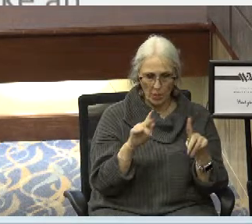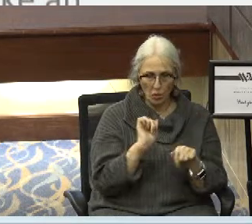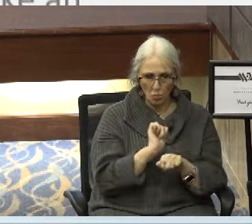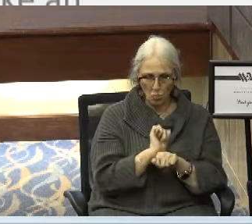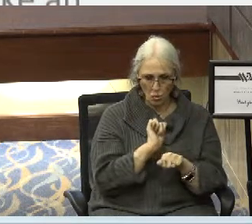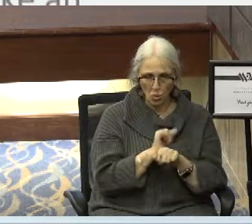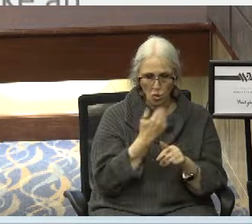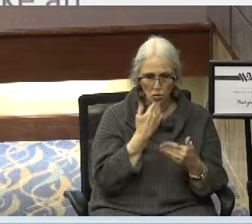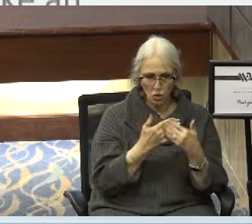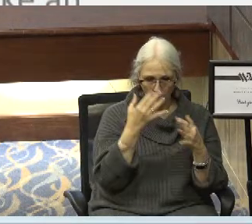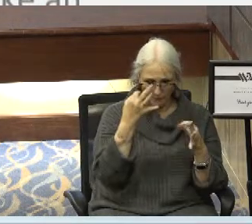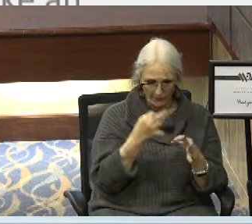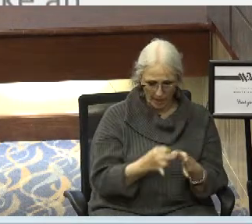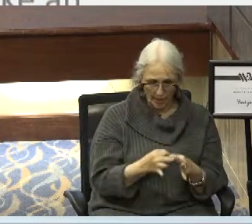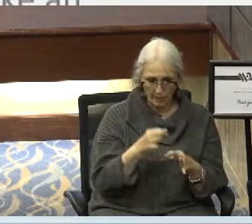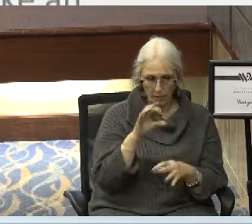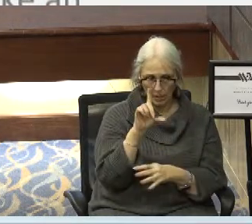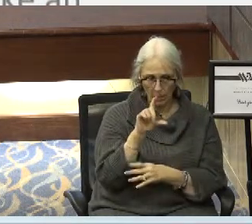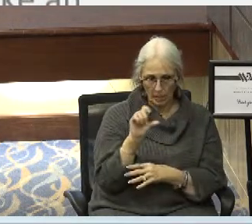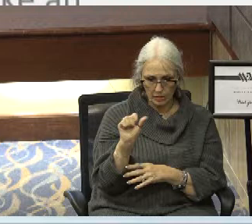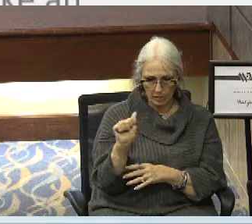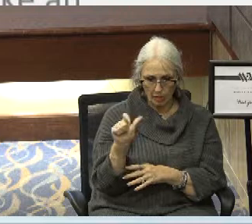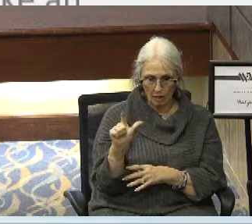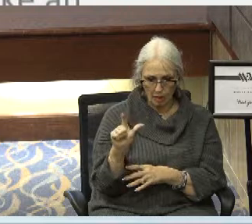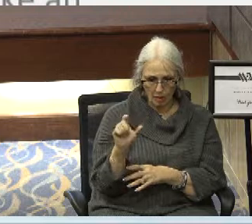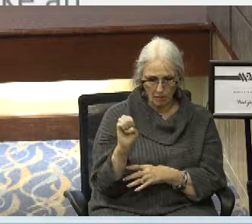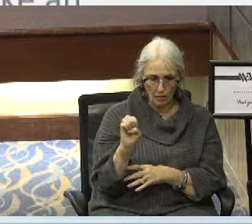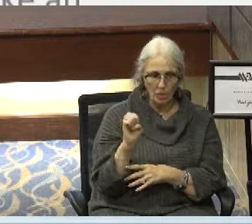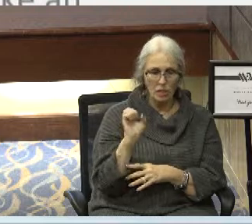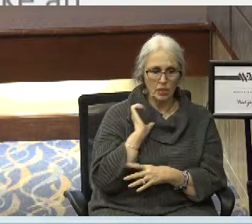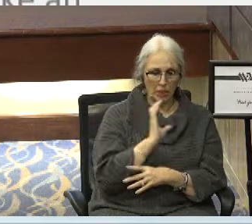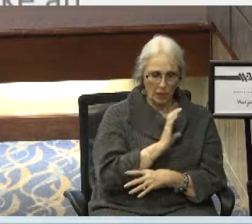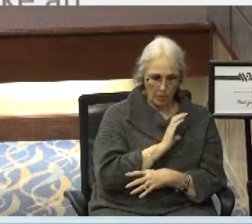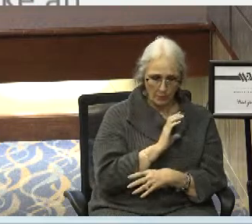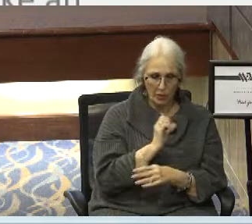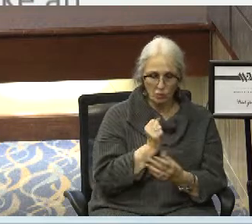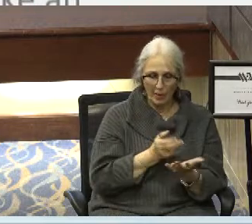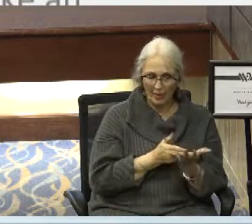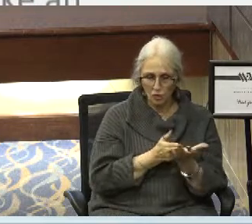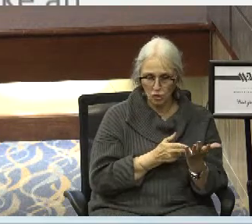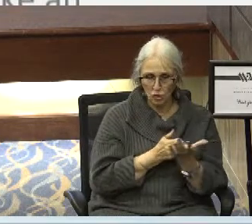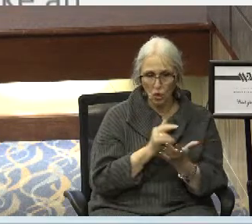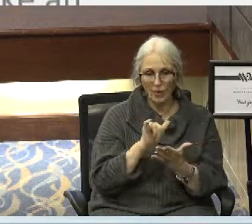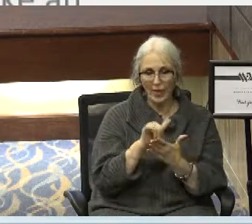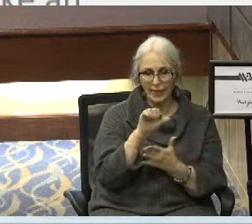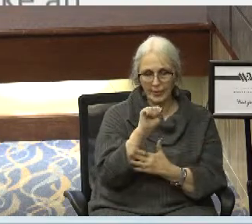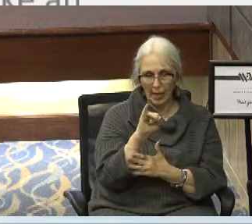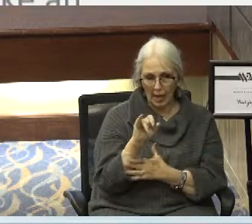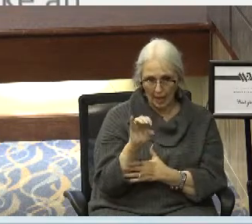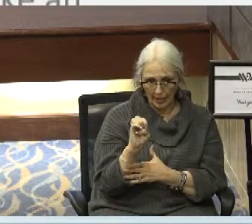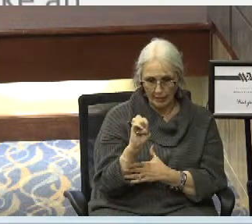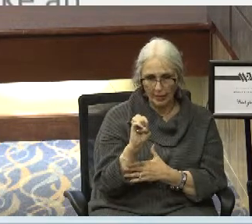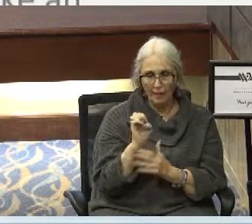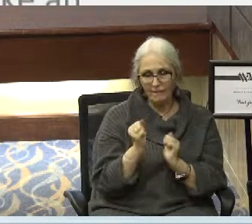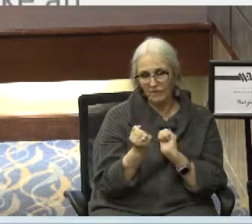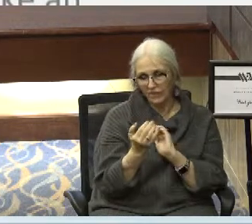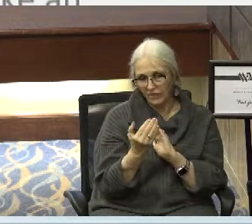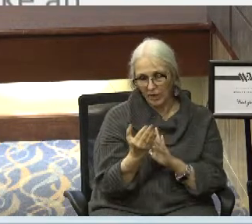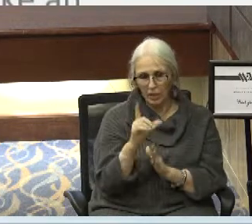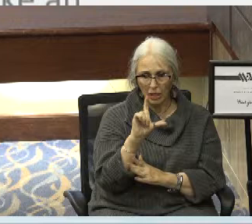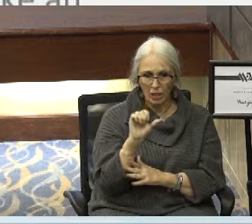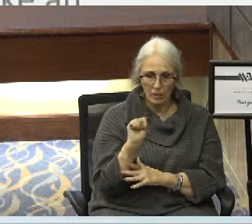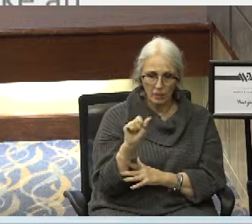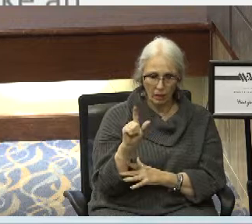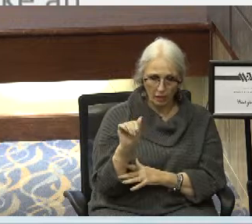in good faith with LaSalle Avenue Overlay District Steering Committee to ensure that the final site design facade facing LaSalle